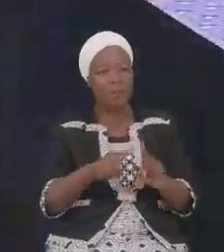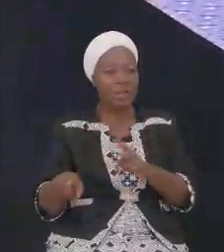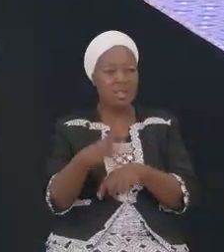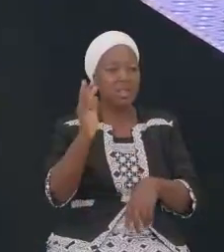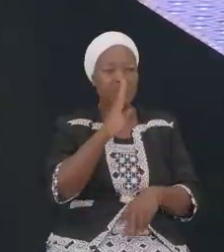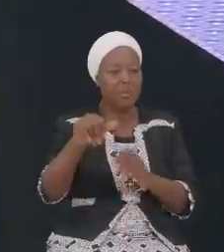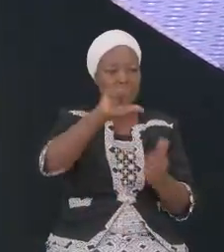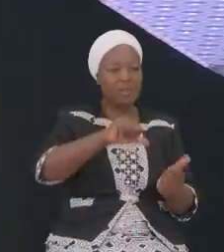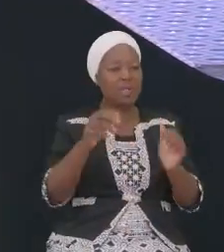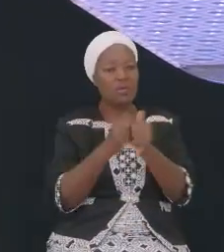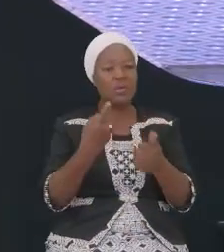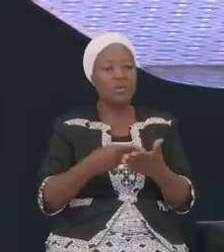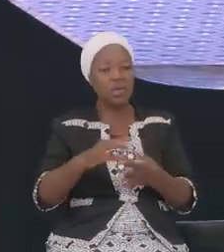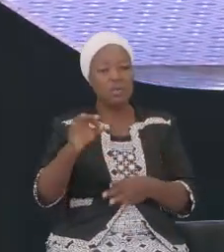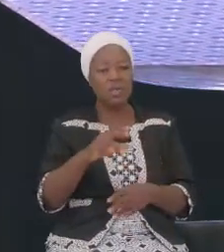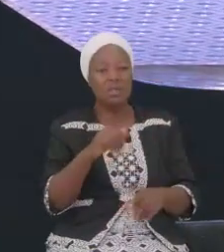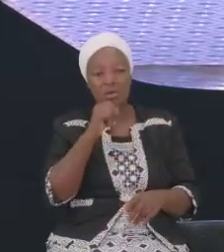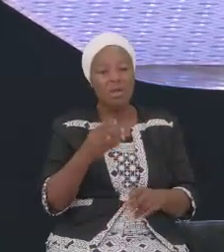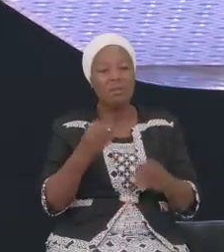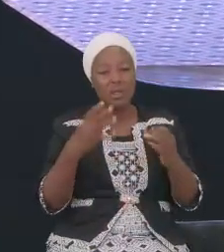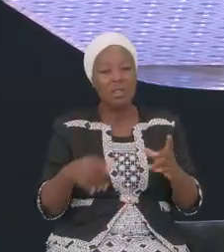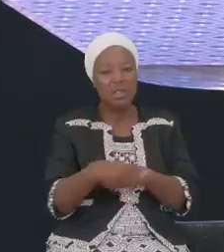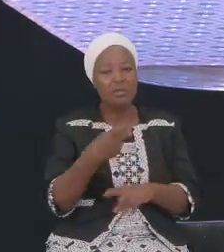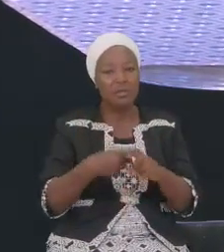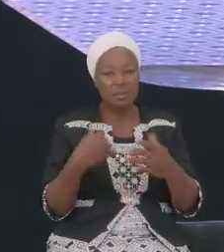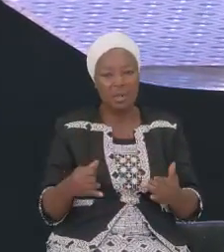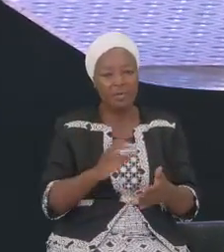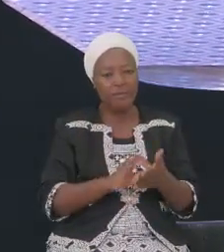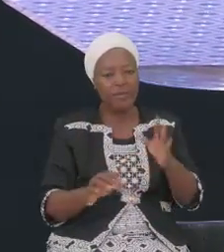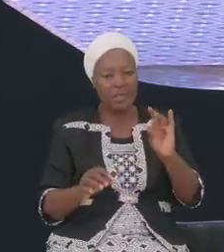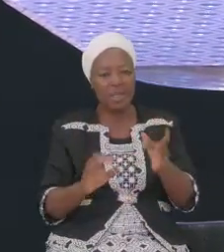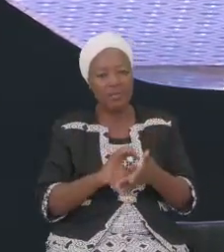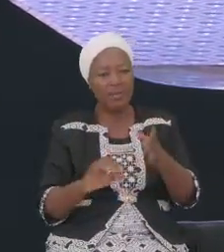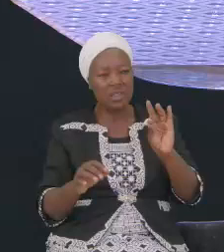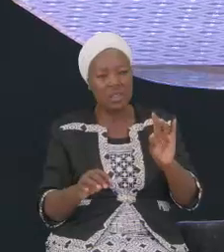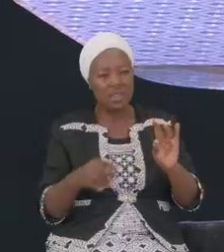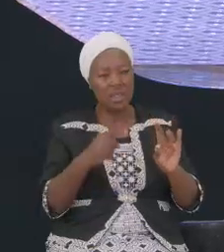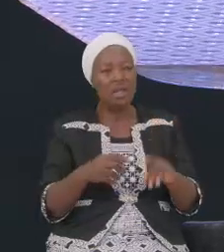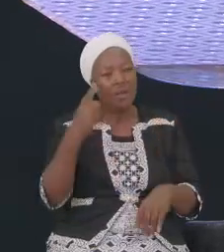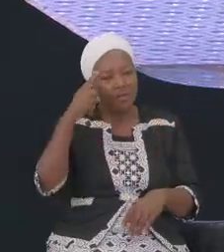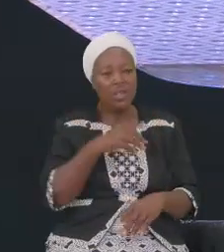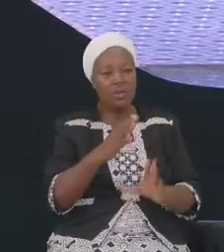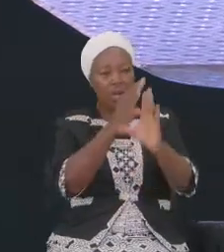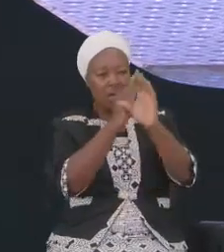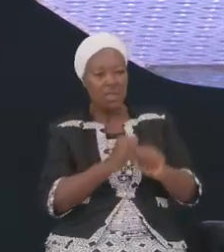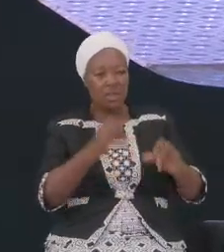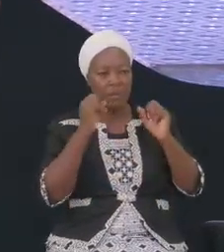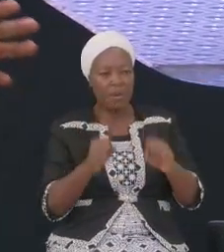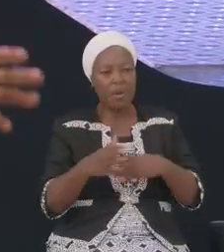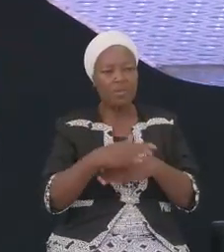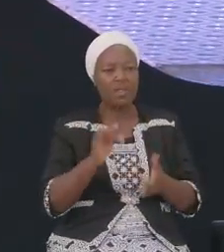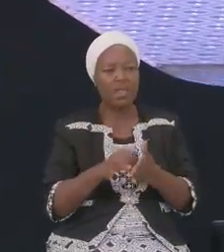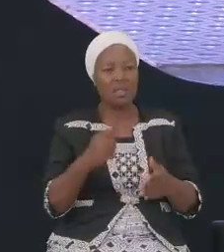Holy Ghost not many days. Look at verse 8. In verse 8 it says, but ye shall receive power. After that, the